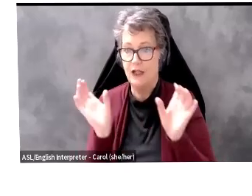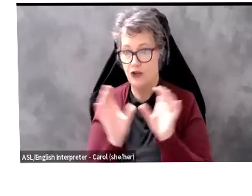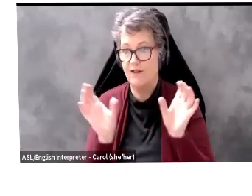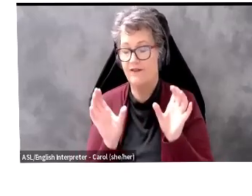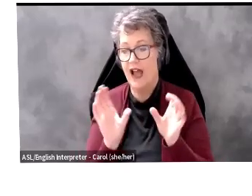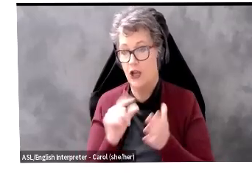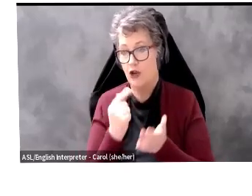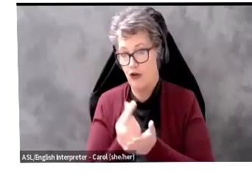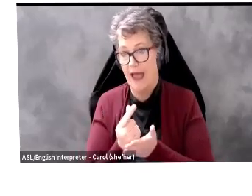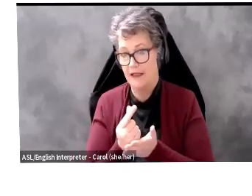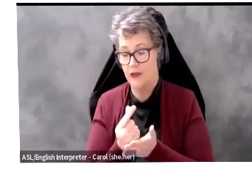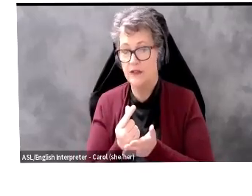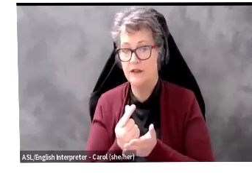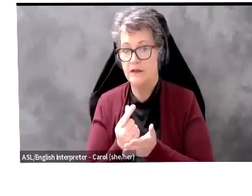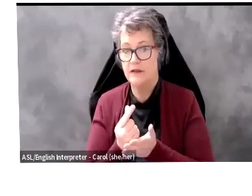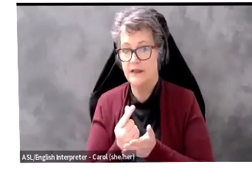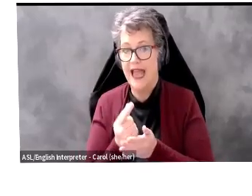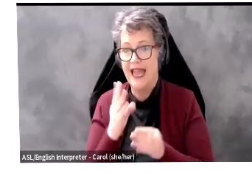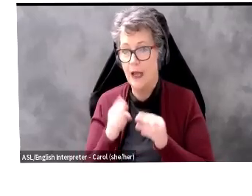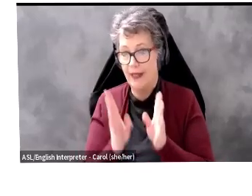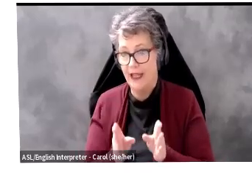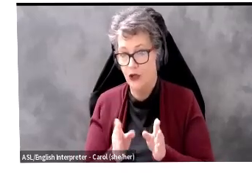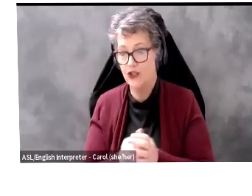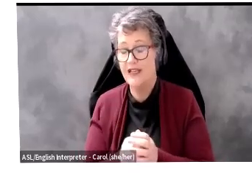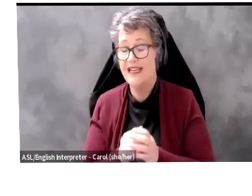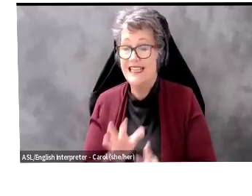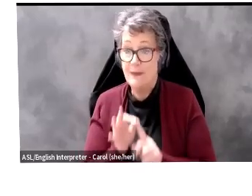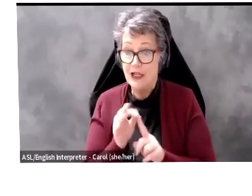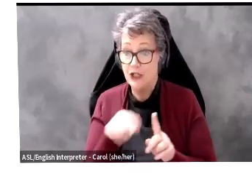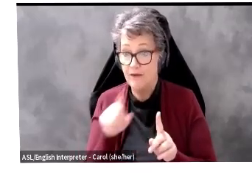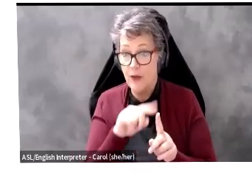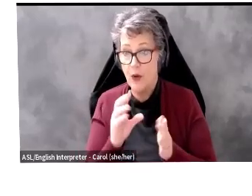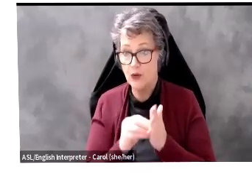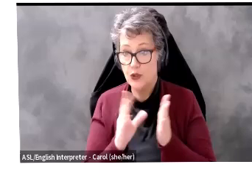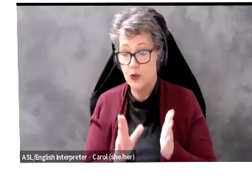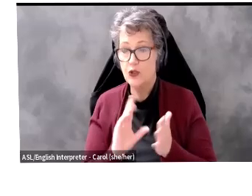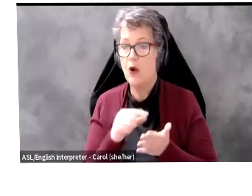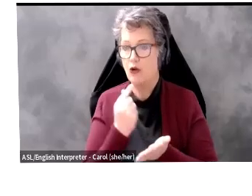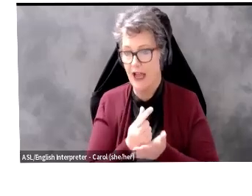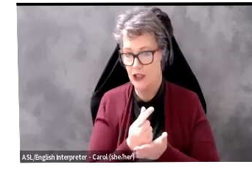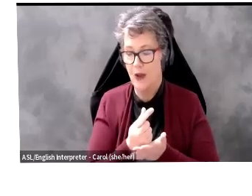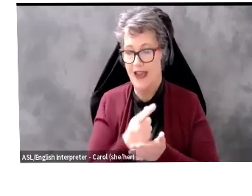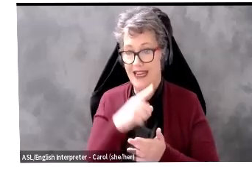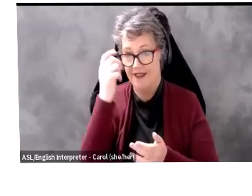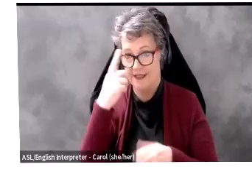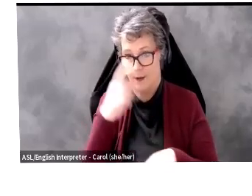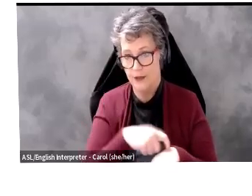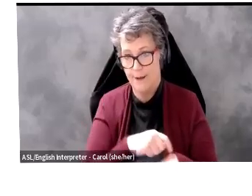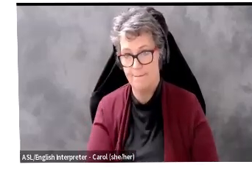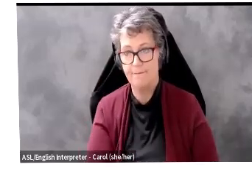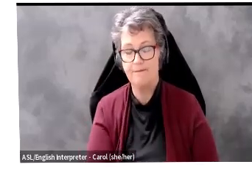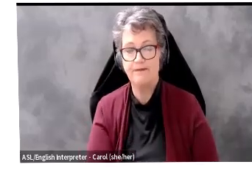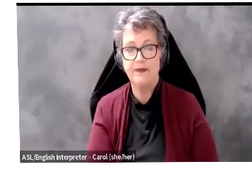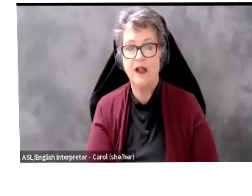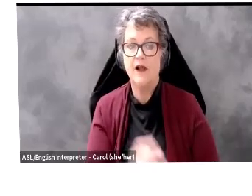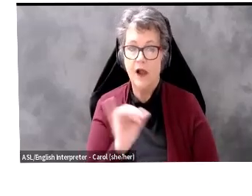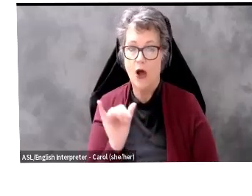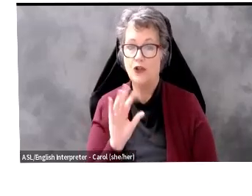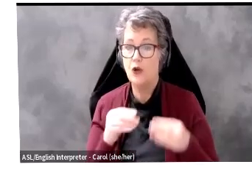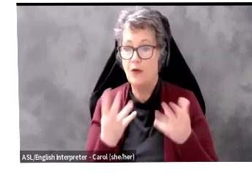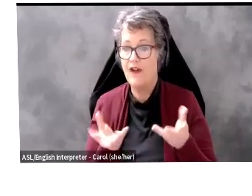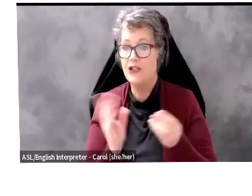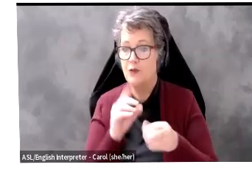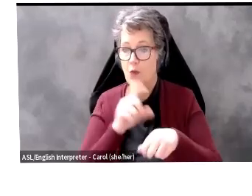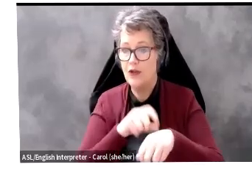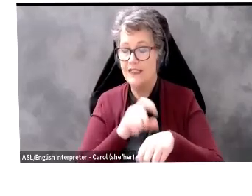your graduates and completers, especially for those students who are graduating in the summertime. It also provides you